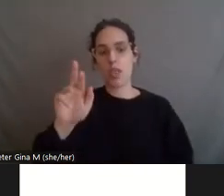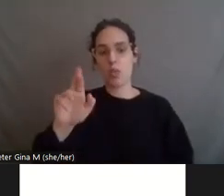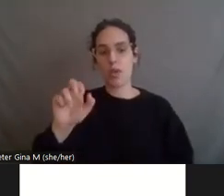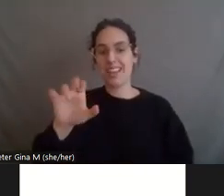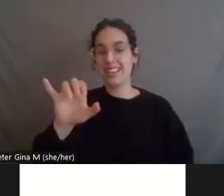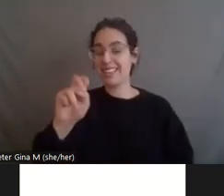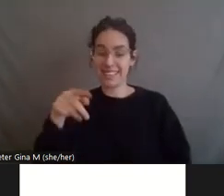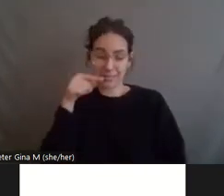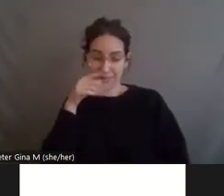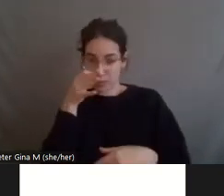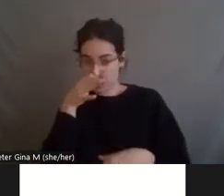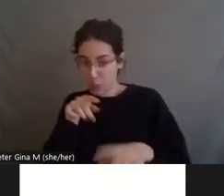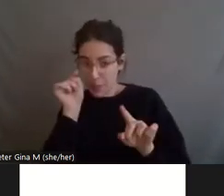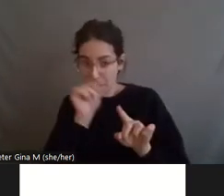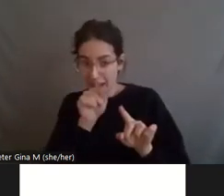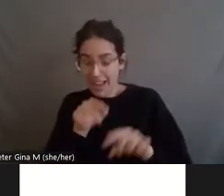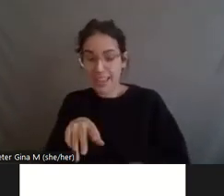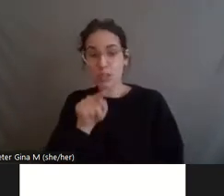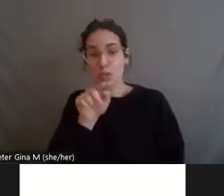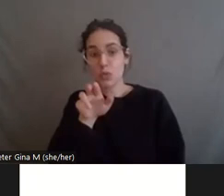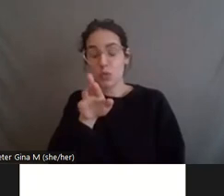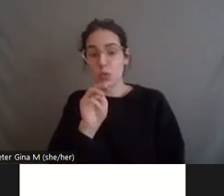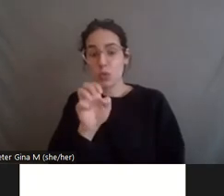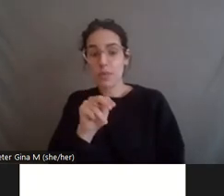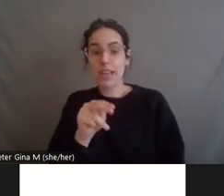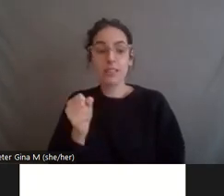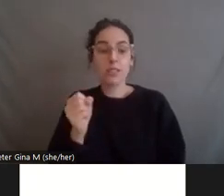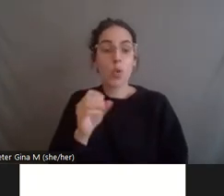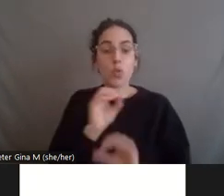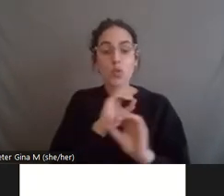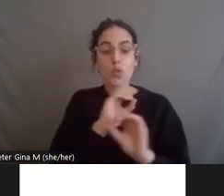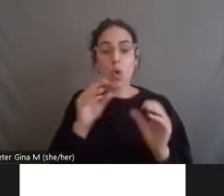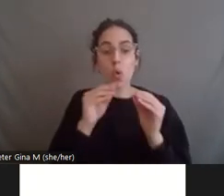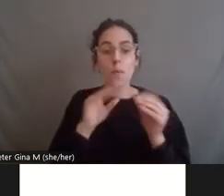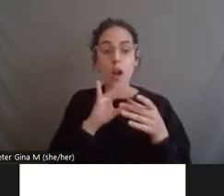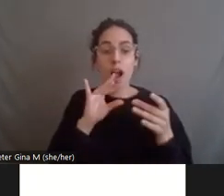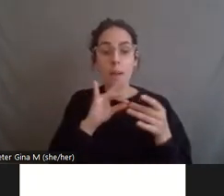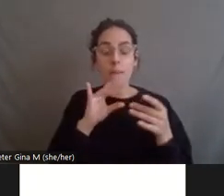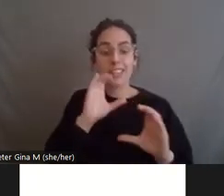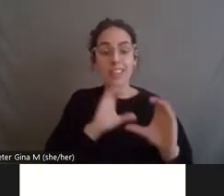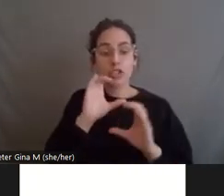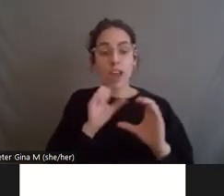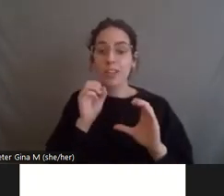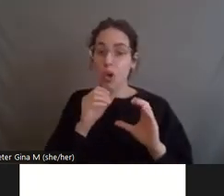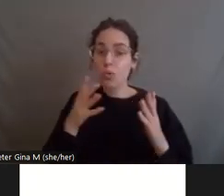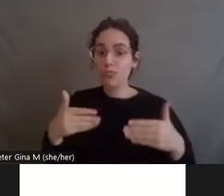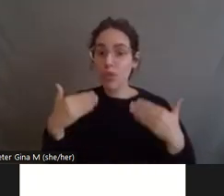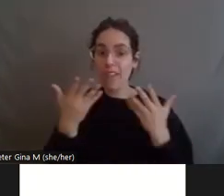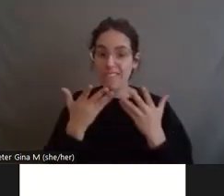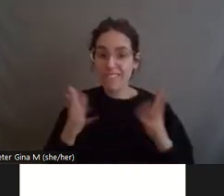any other questions in the chat. So we're gonna go ahead and wrap it up here. And again, thank you, Stephanie,